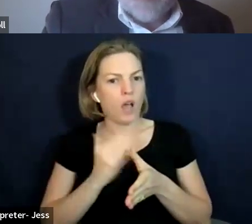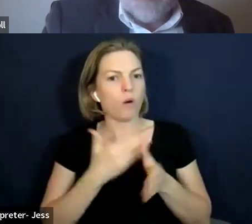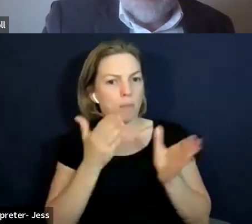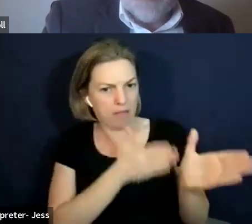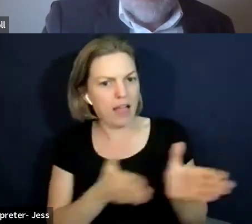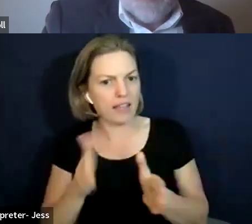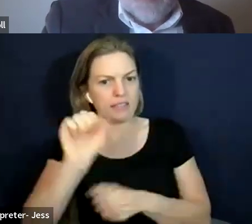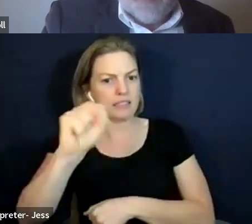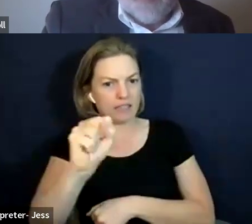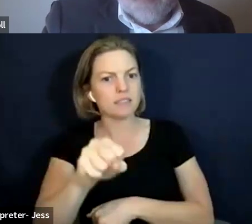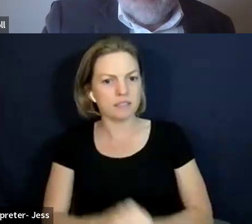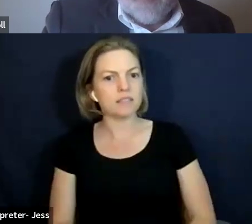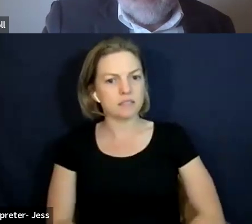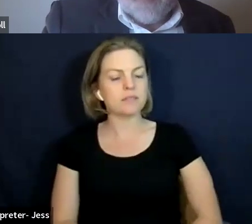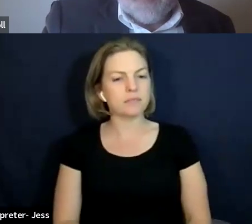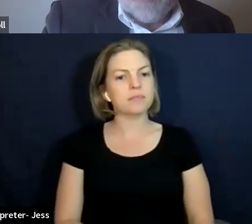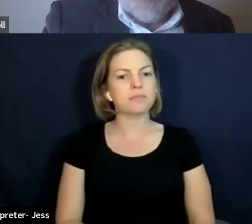yes.